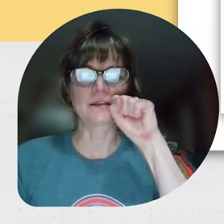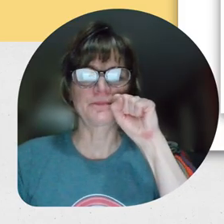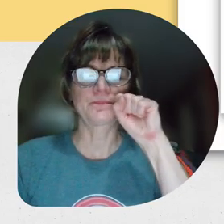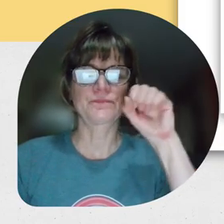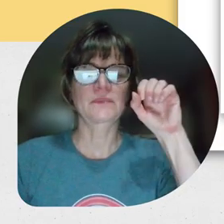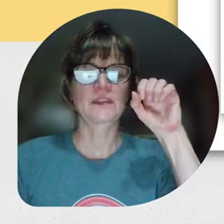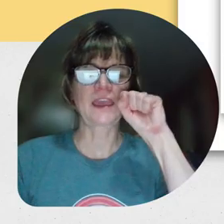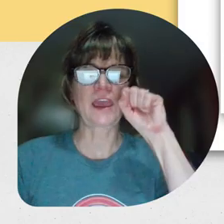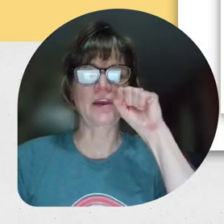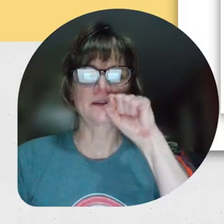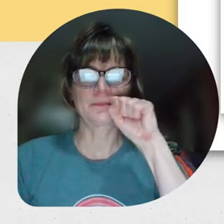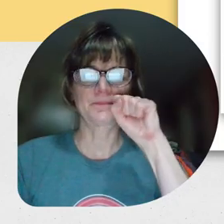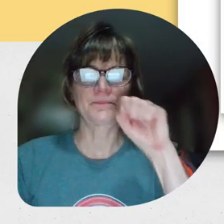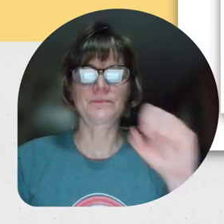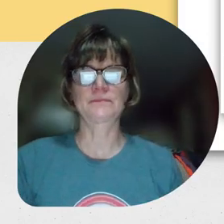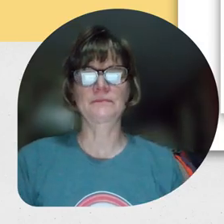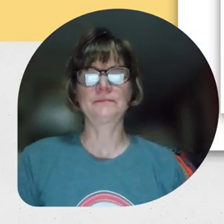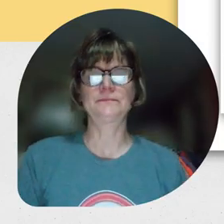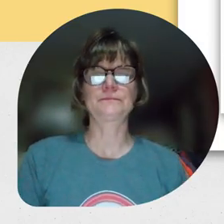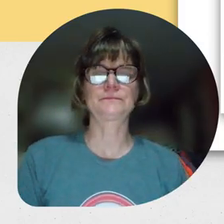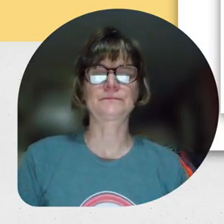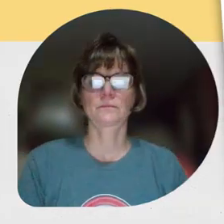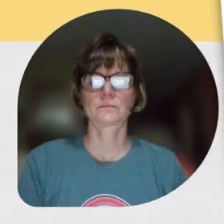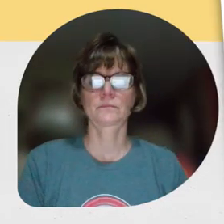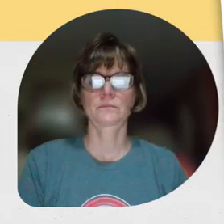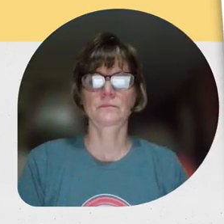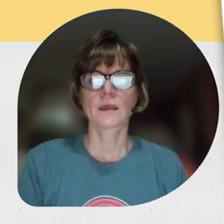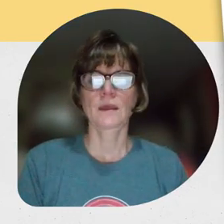Carrot. Carrot.